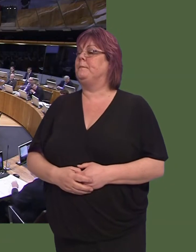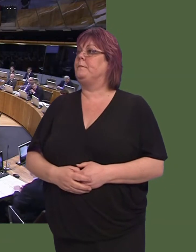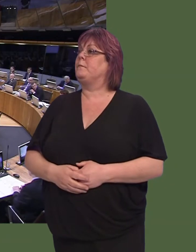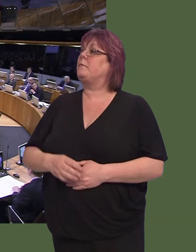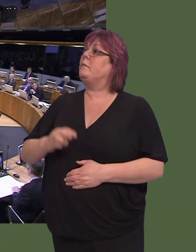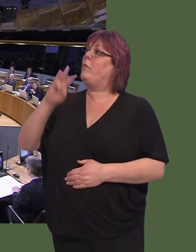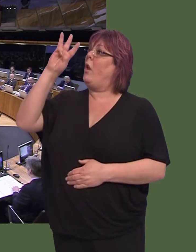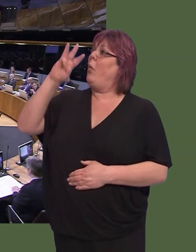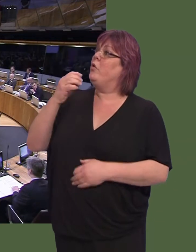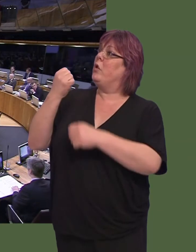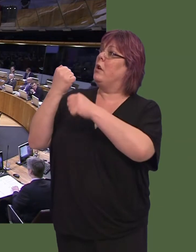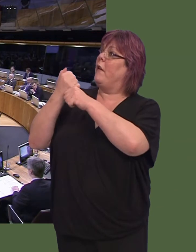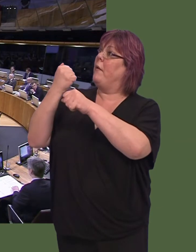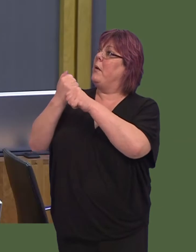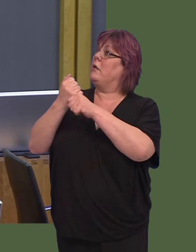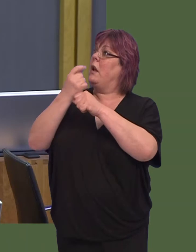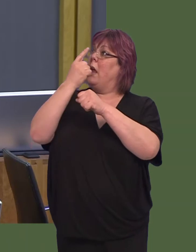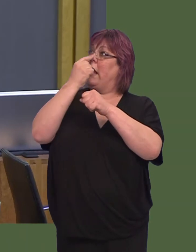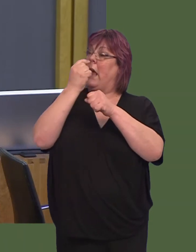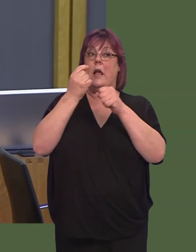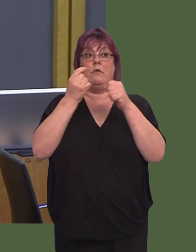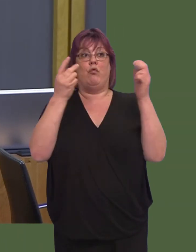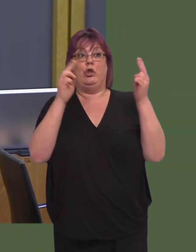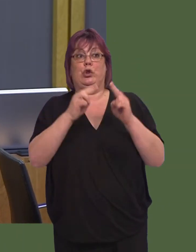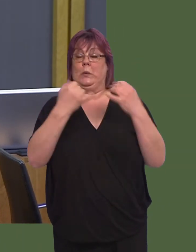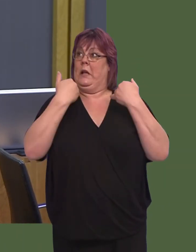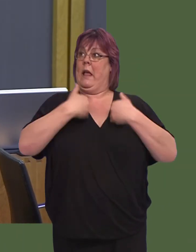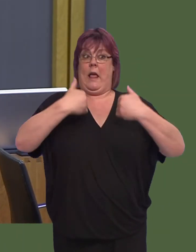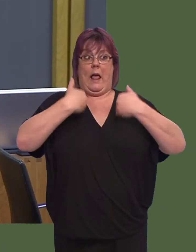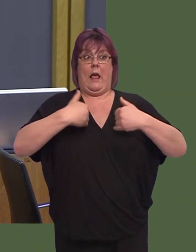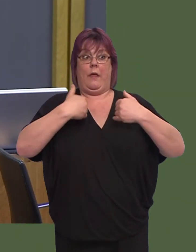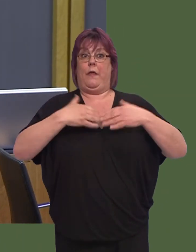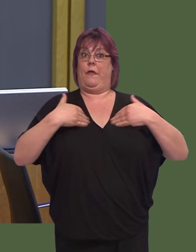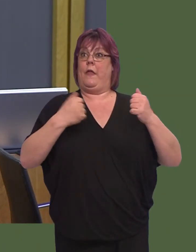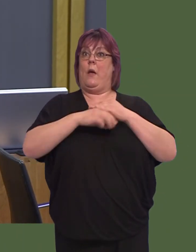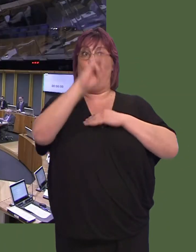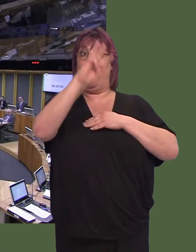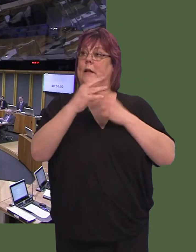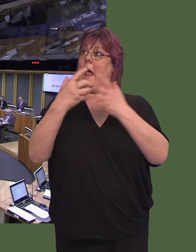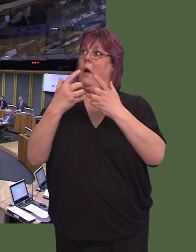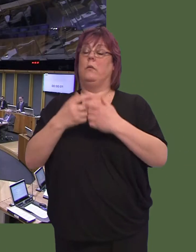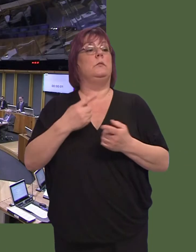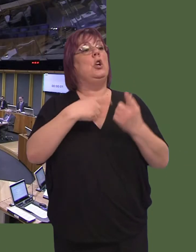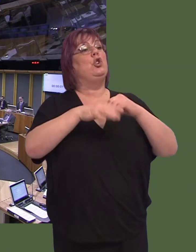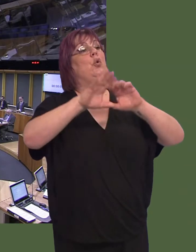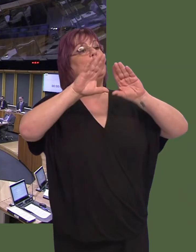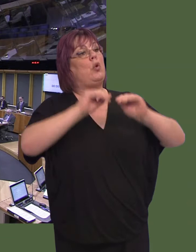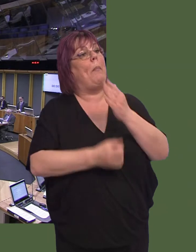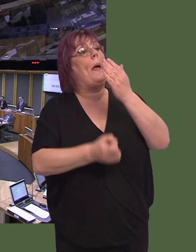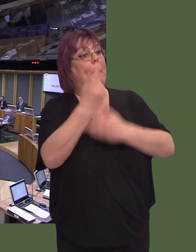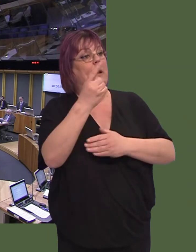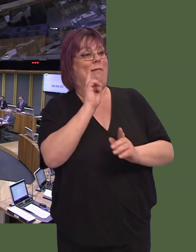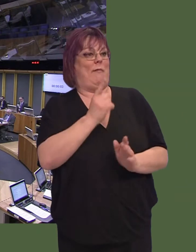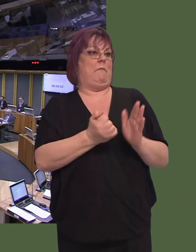further steps will the Welsh Government take towards a more preventative approach to ill health in Wales? Well, prevention will continue to be central to our